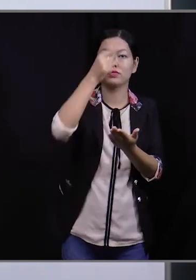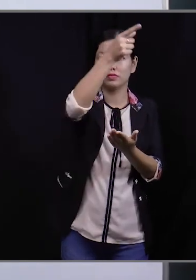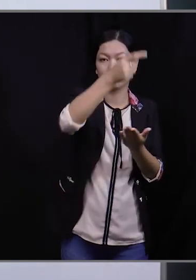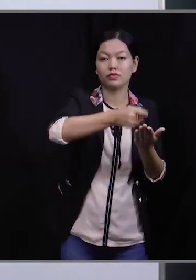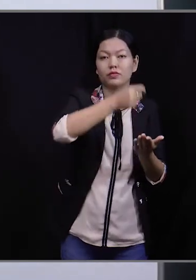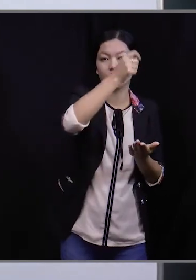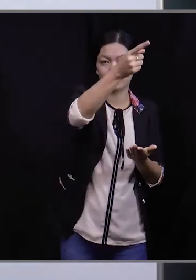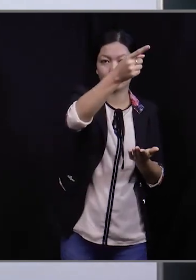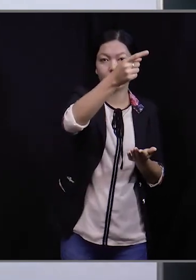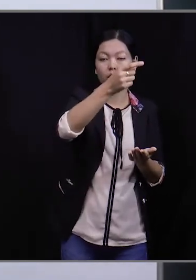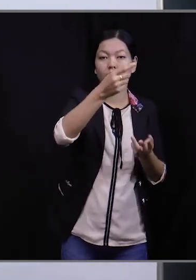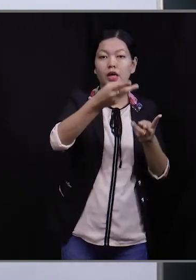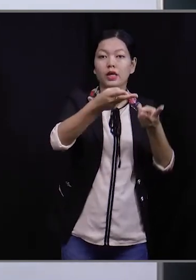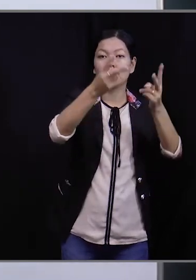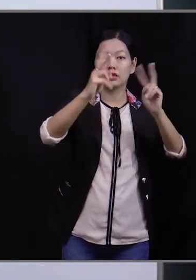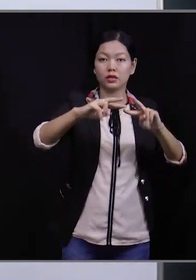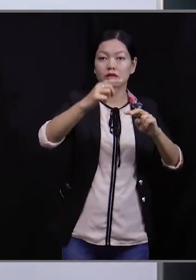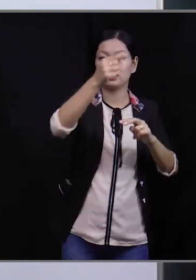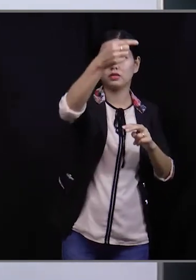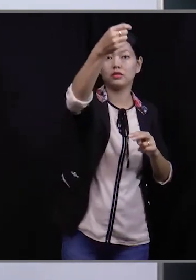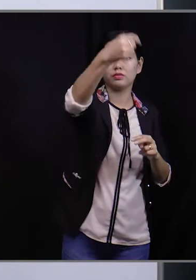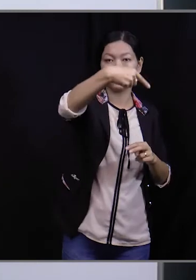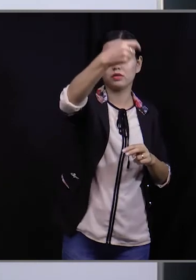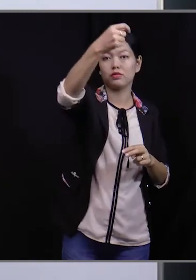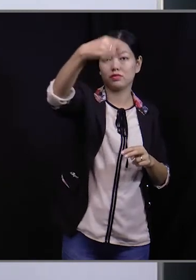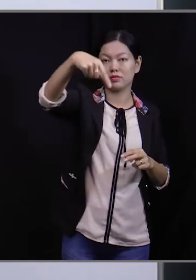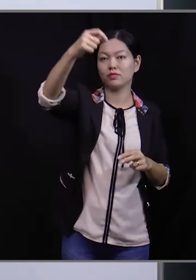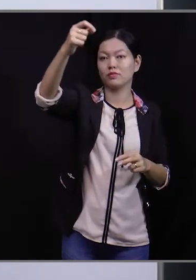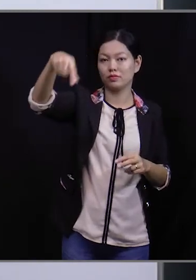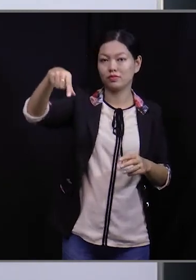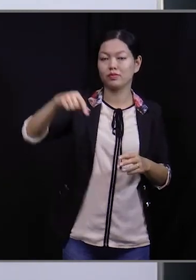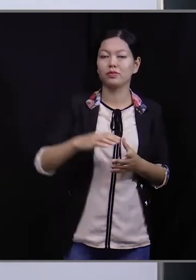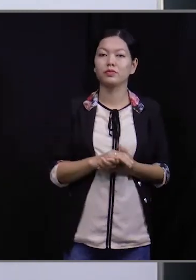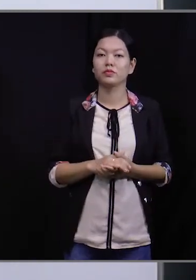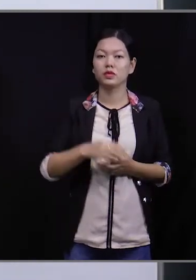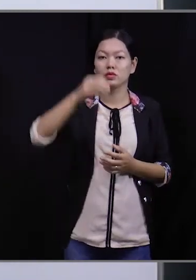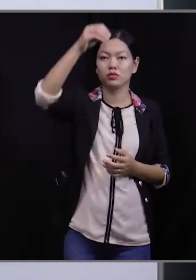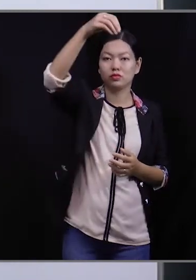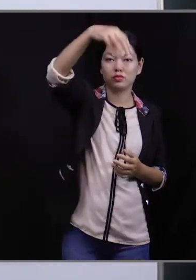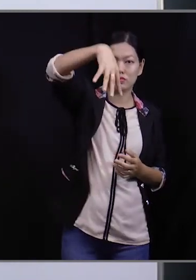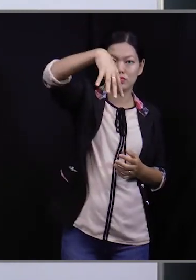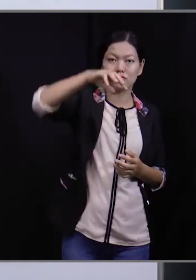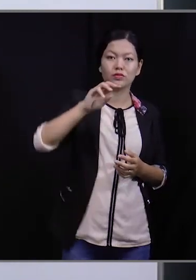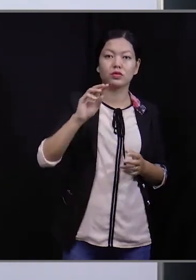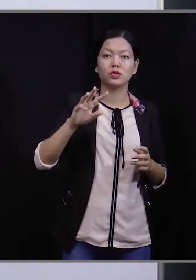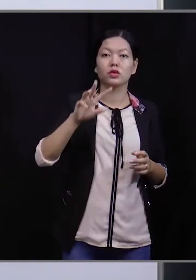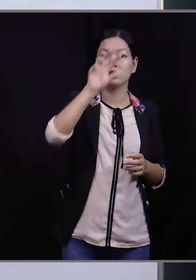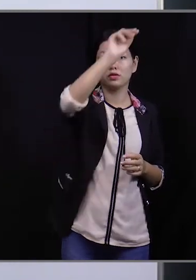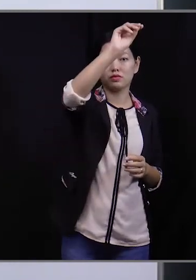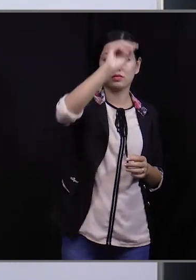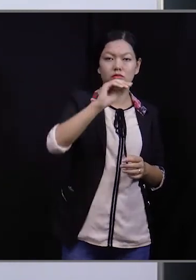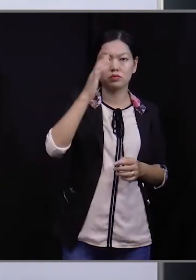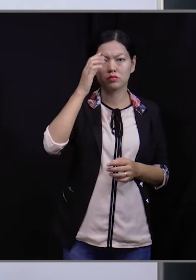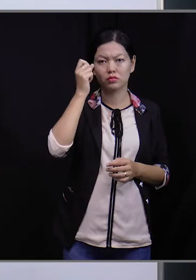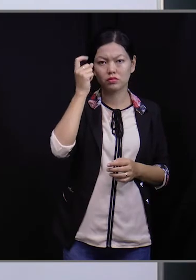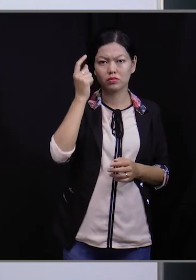the commercial banks. The lending capacity of the commercial banks will be large. Getting the point or